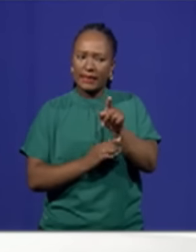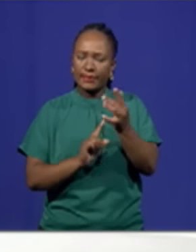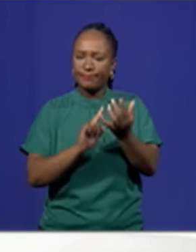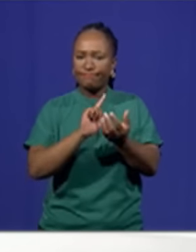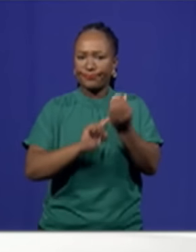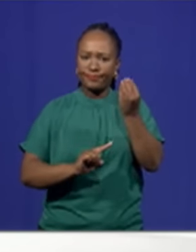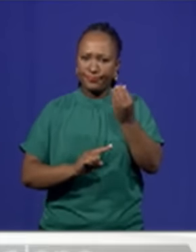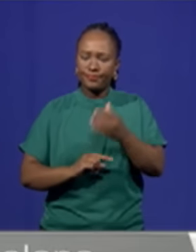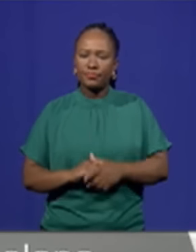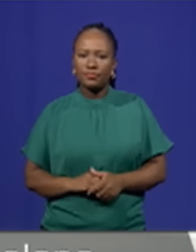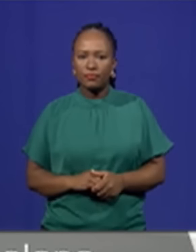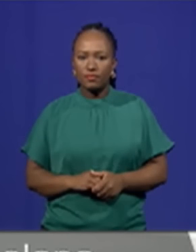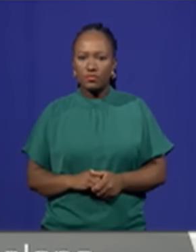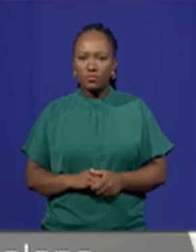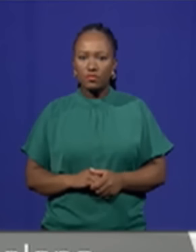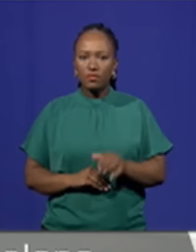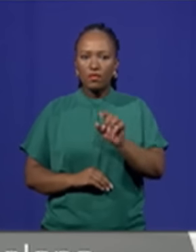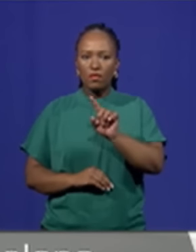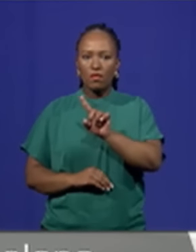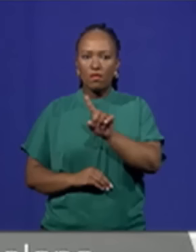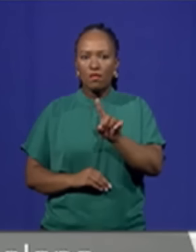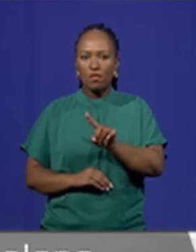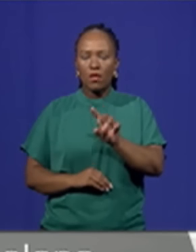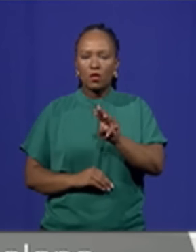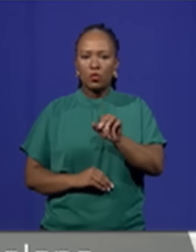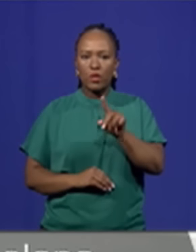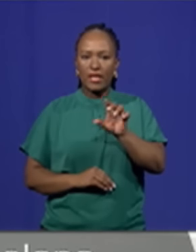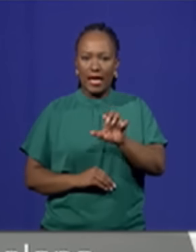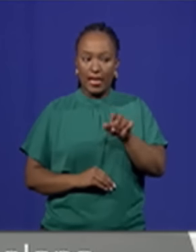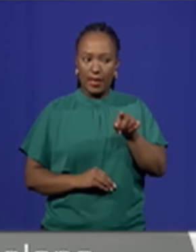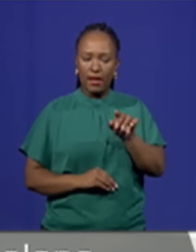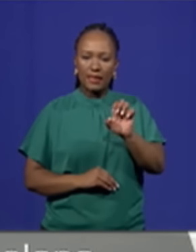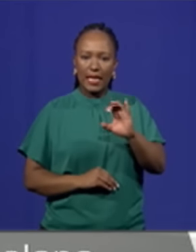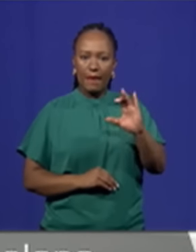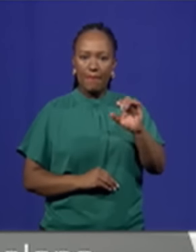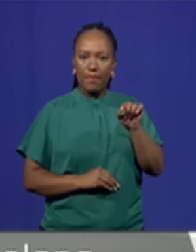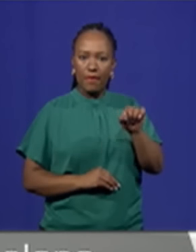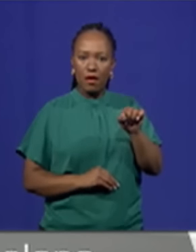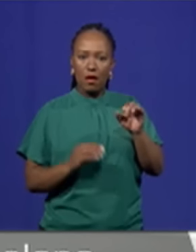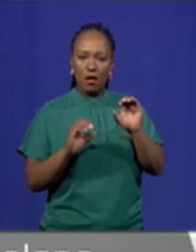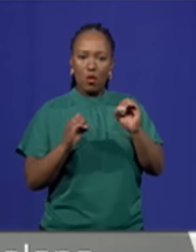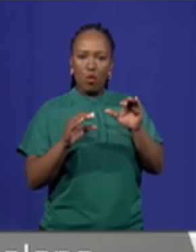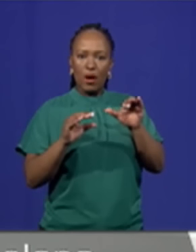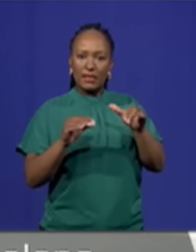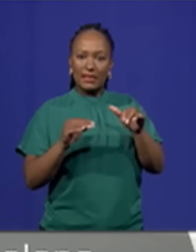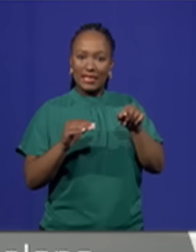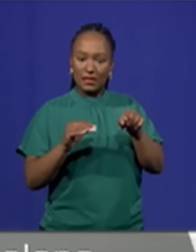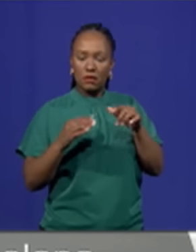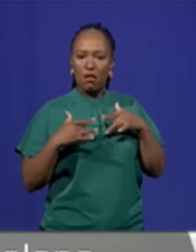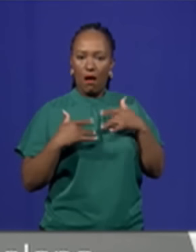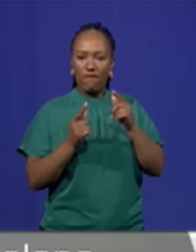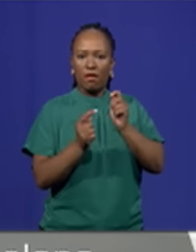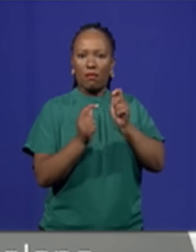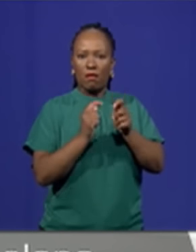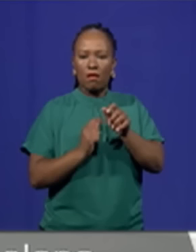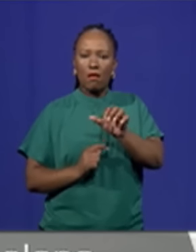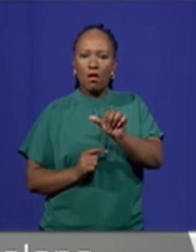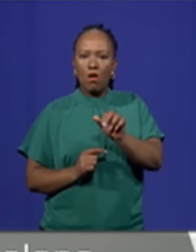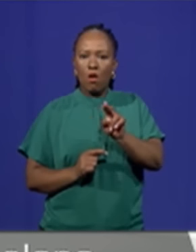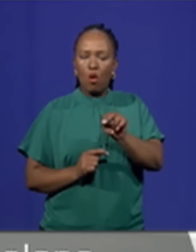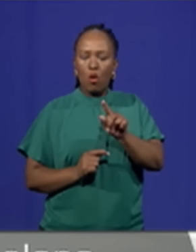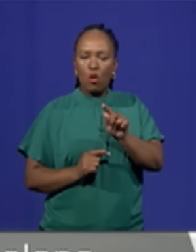Mo bogareng jwa Zwide kwa Gqeberha Eastern Cape mokgatlho o monnye o fetola matshelo a malapa. Autism Matters RSA ke